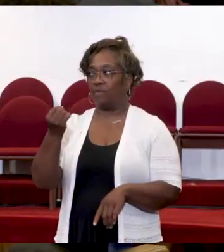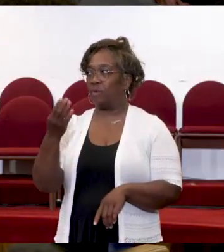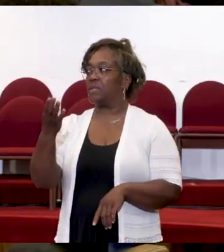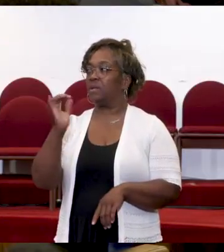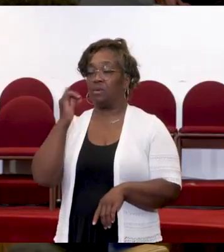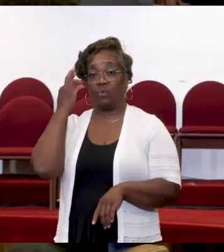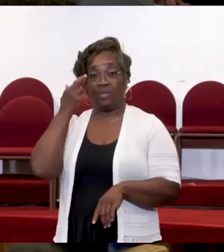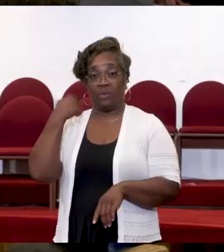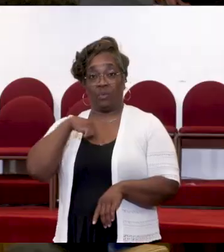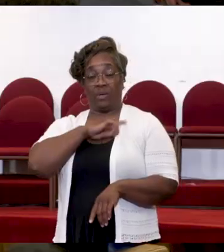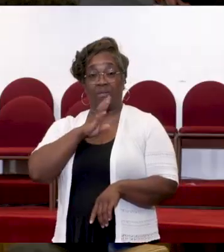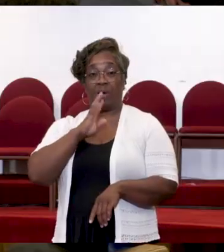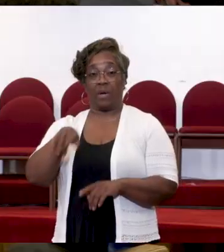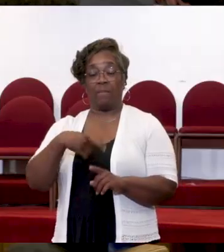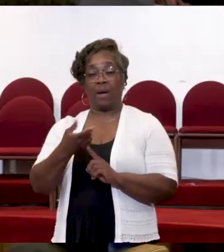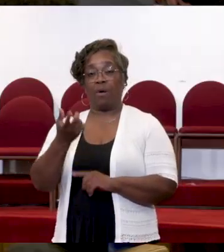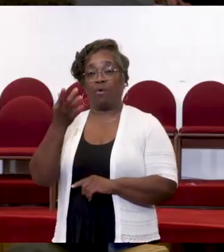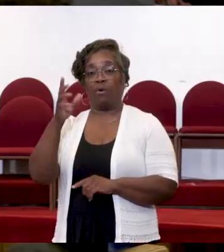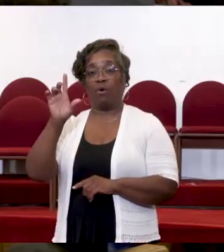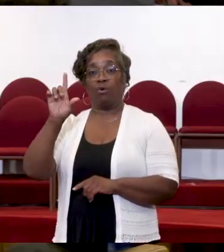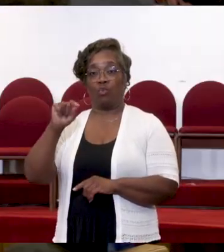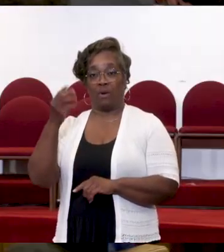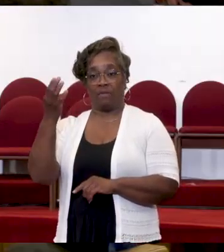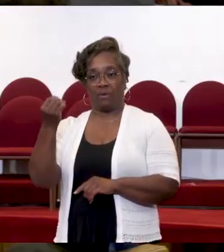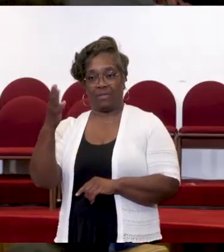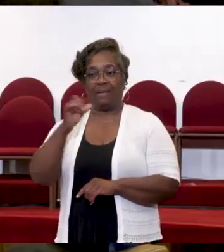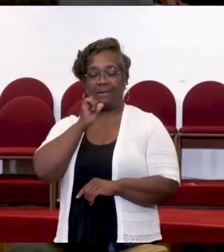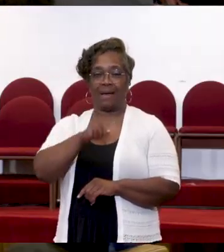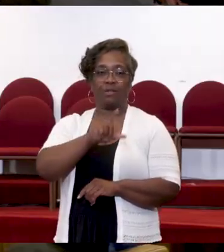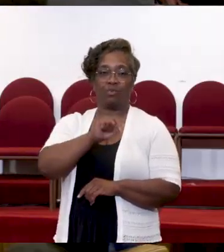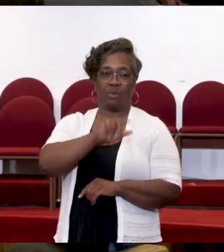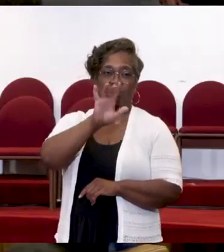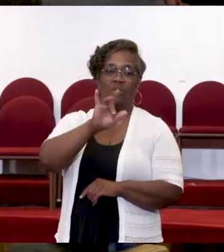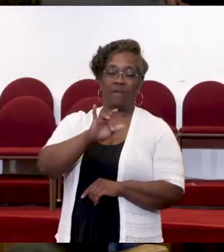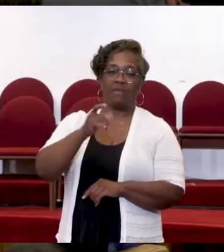not 2025. So that's something that Gary